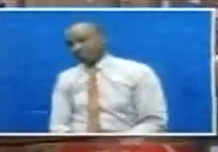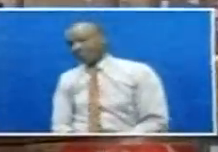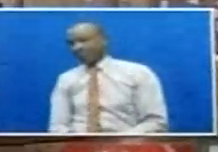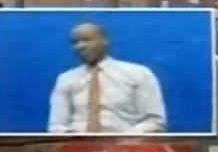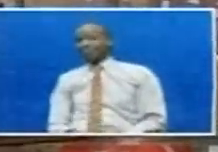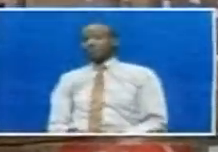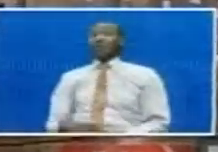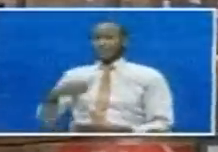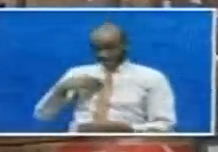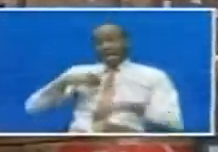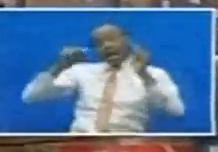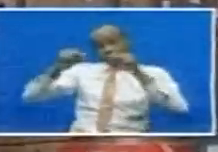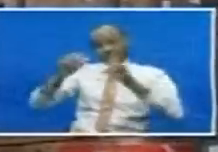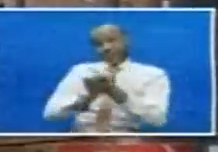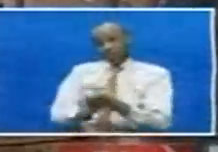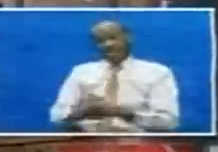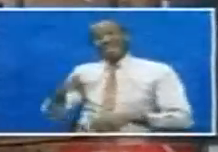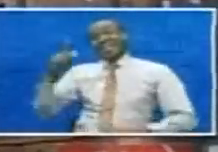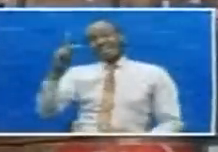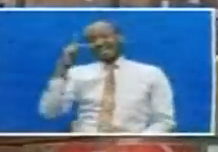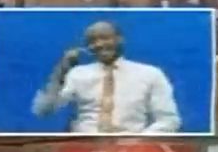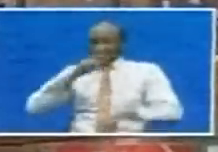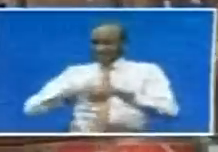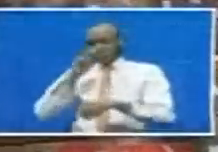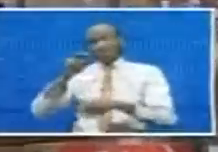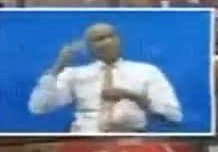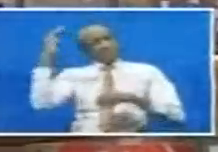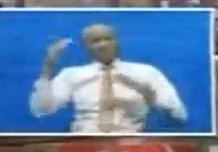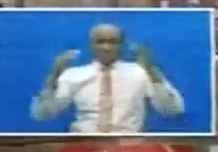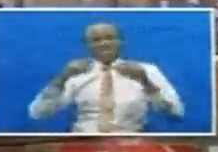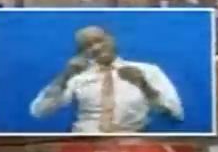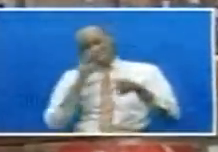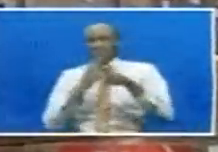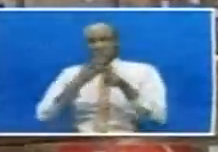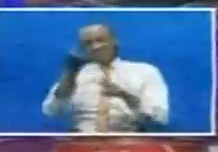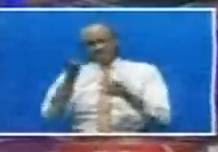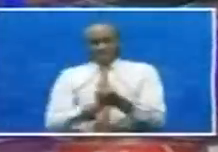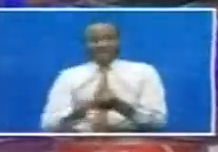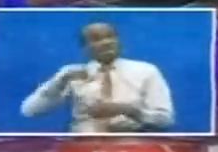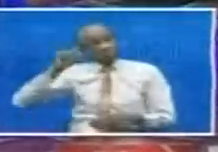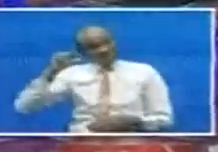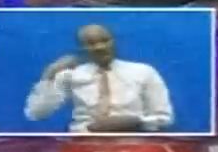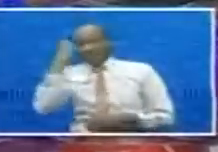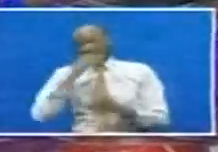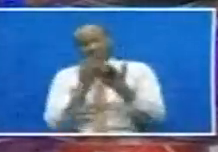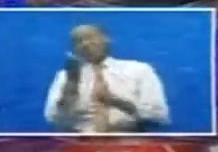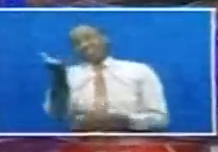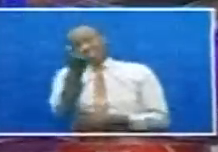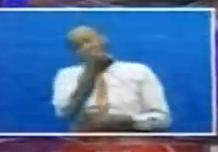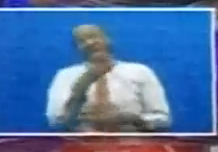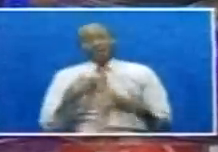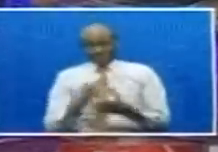so KK, when you think of some of the names and the biggest complaints, and you know, it's been on Twitter and Facebook and all social media the last couple